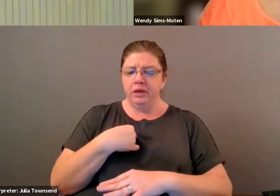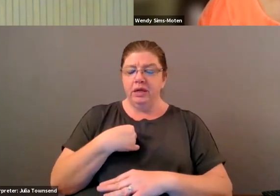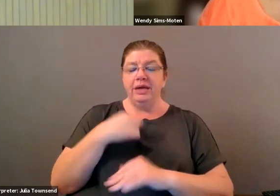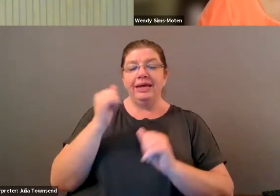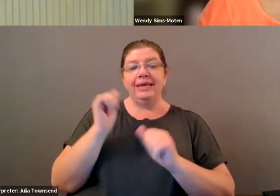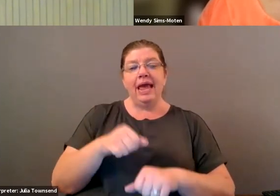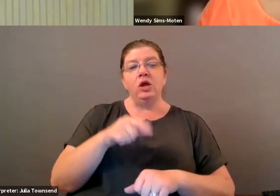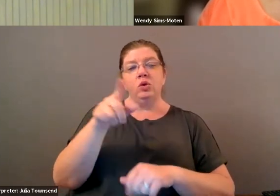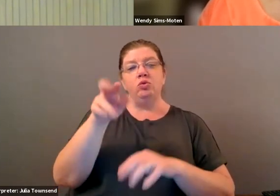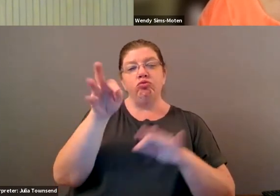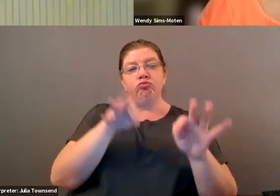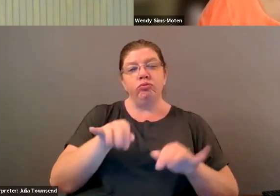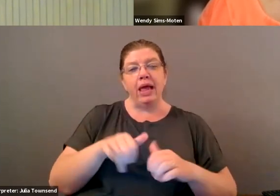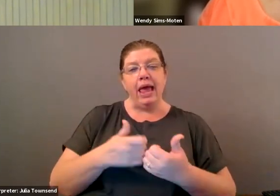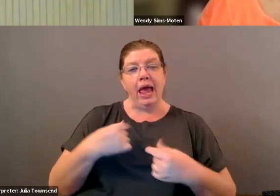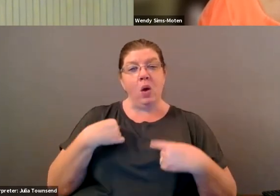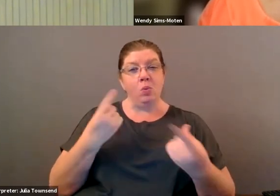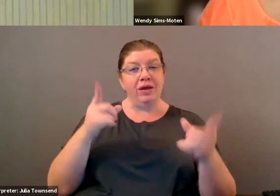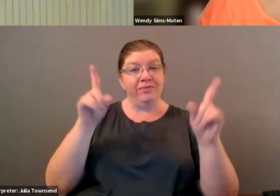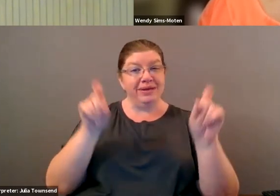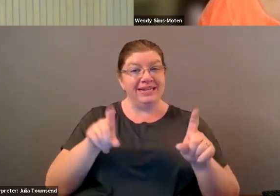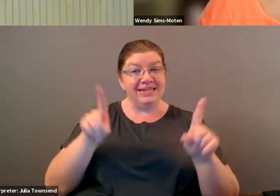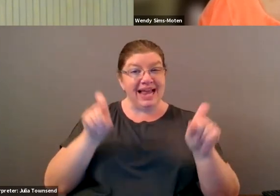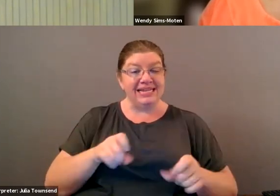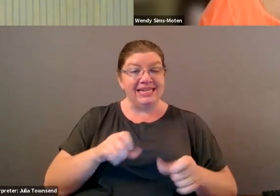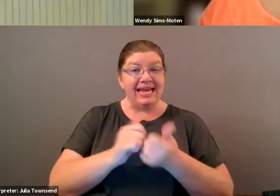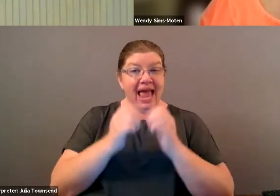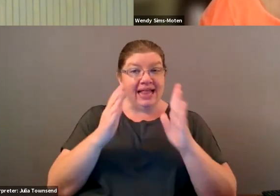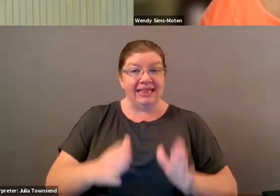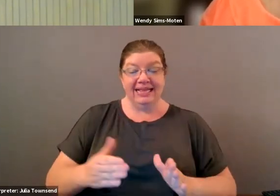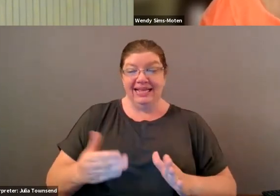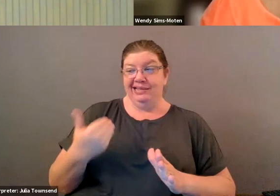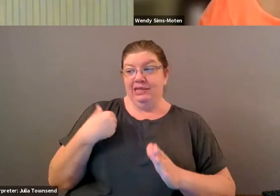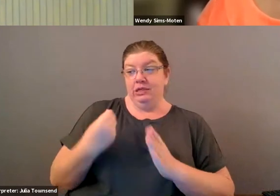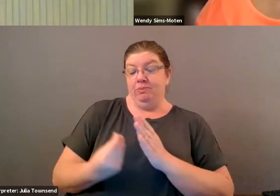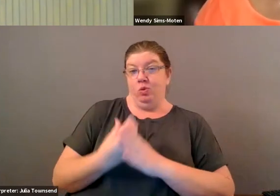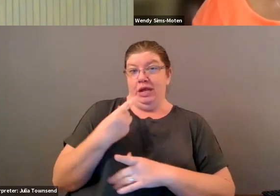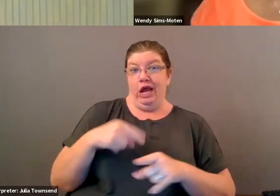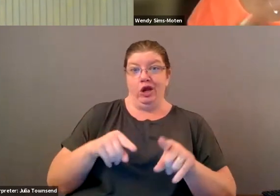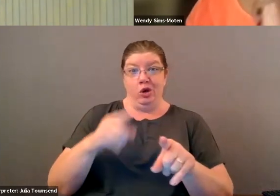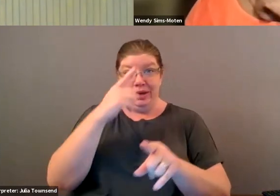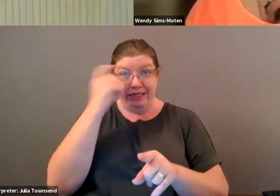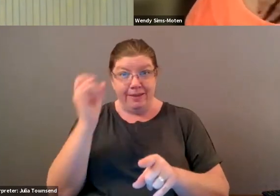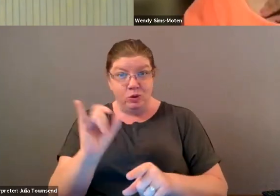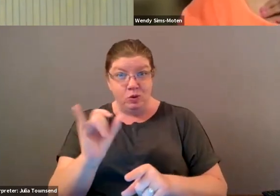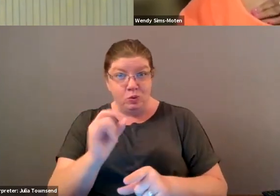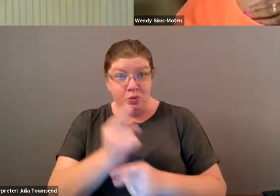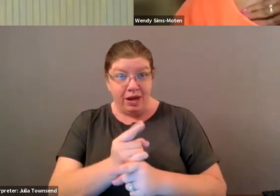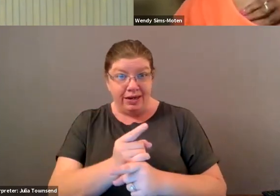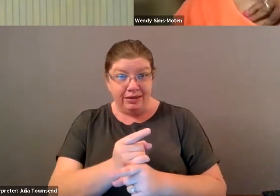speak to how we've been testing athletes this spring and even in summer, is that correct?